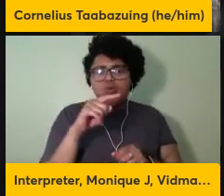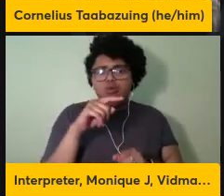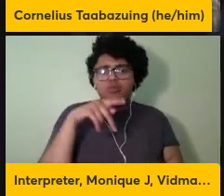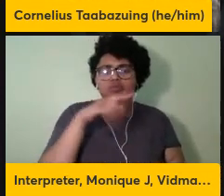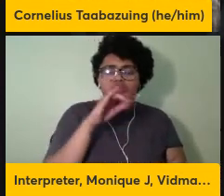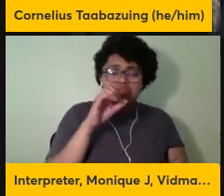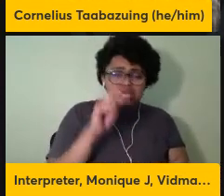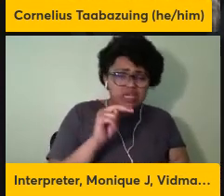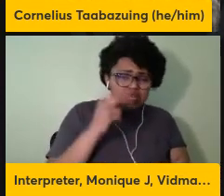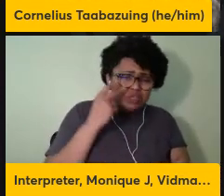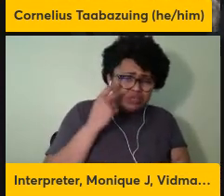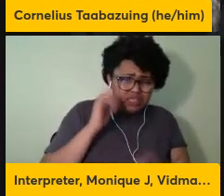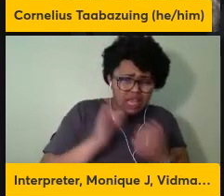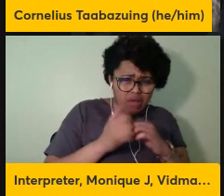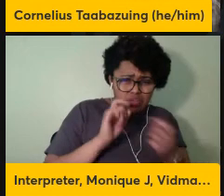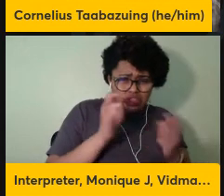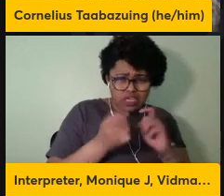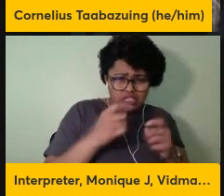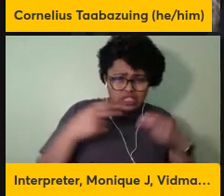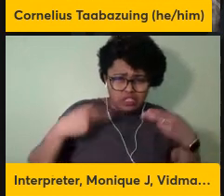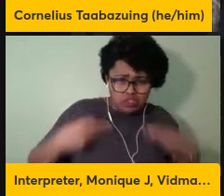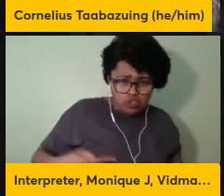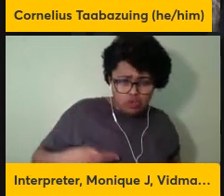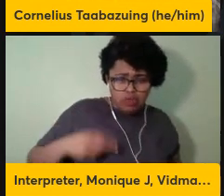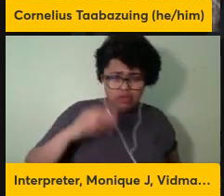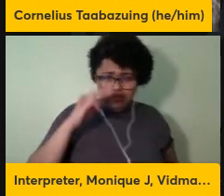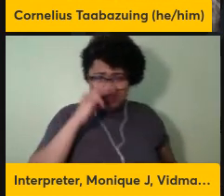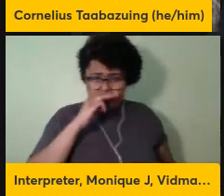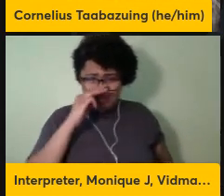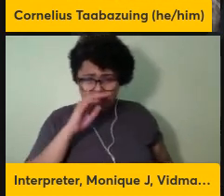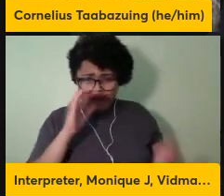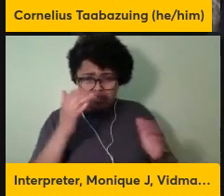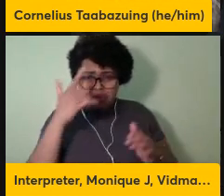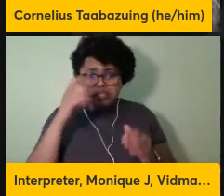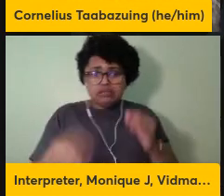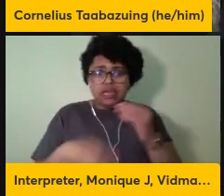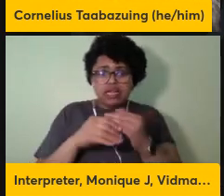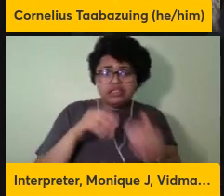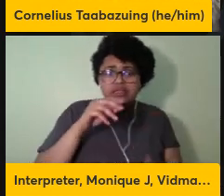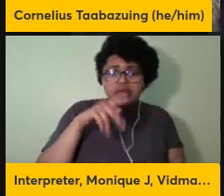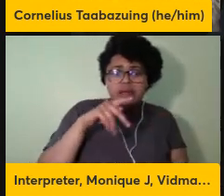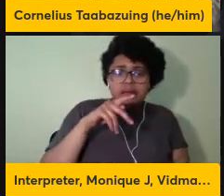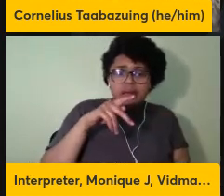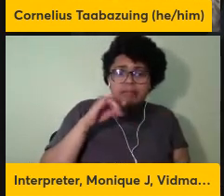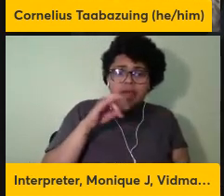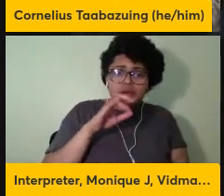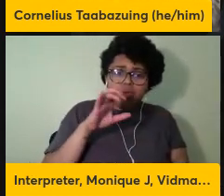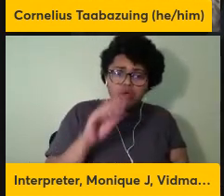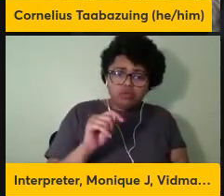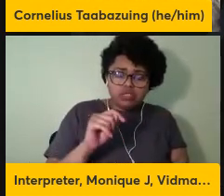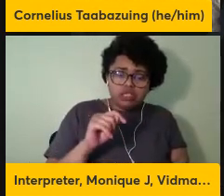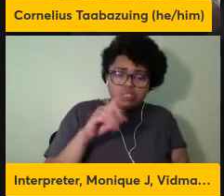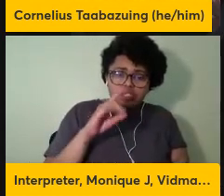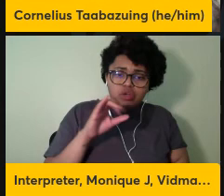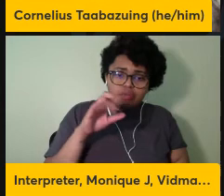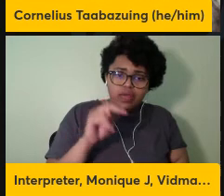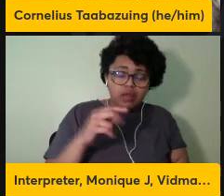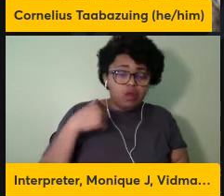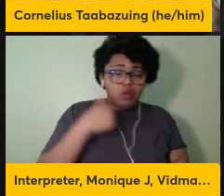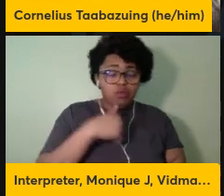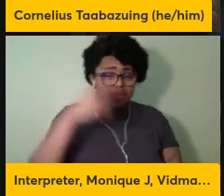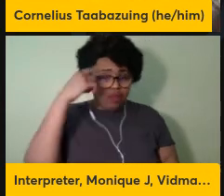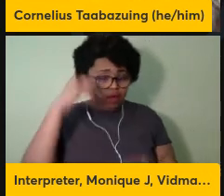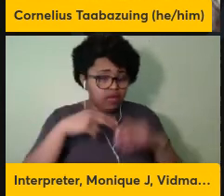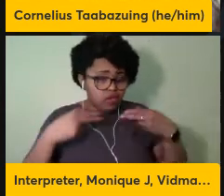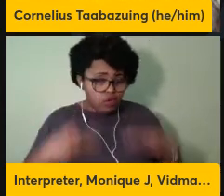the mouse one by the addition of this extra pyrin domain. And so we thought that in humans, it's going to be NLRP1 as well. And if that's